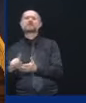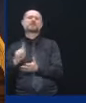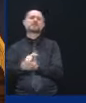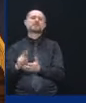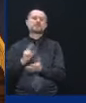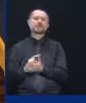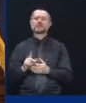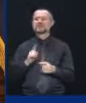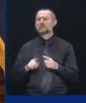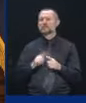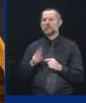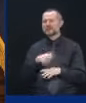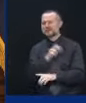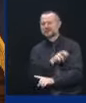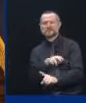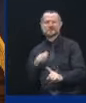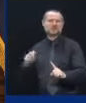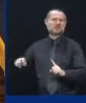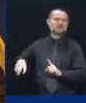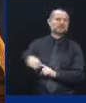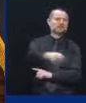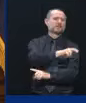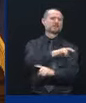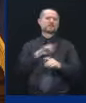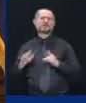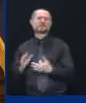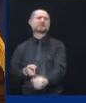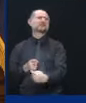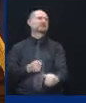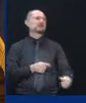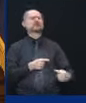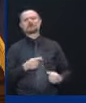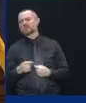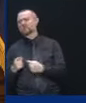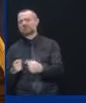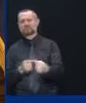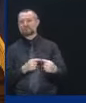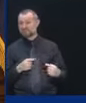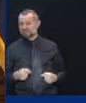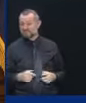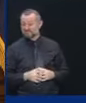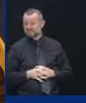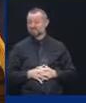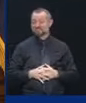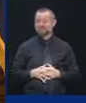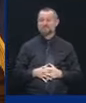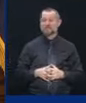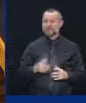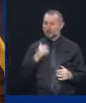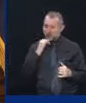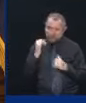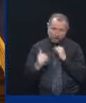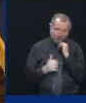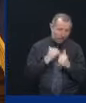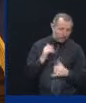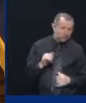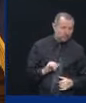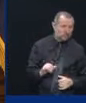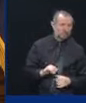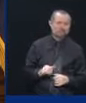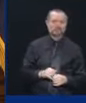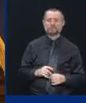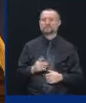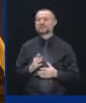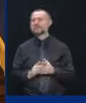from county government, state government. They're making phone calls. You have people who are desperate,